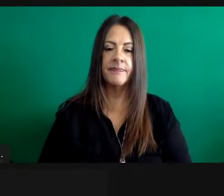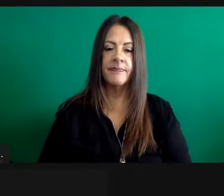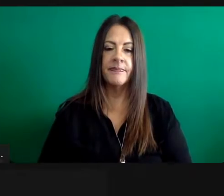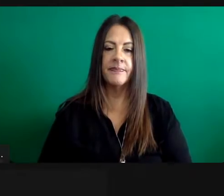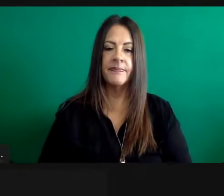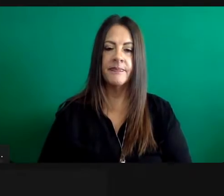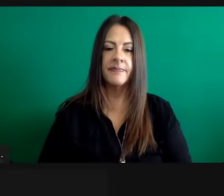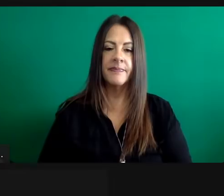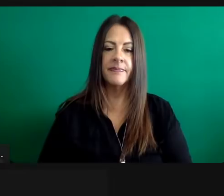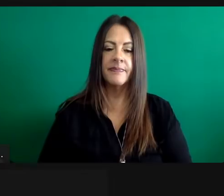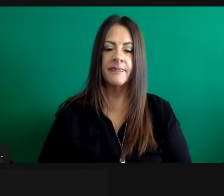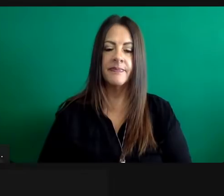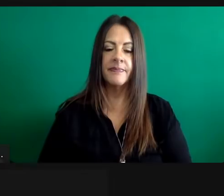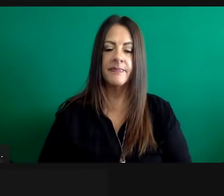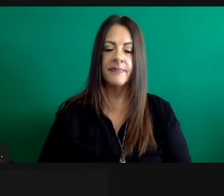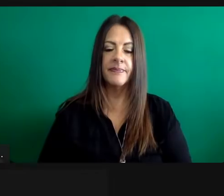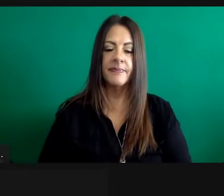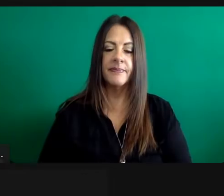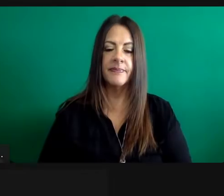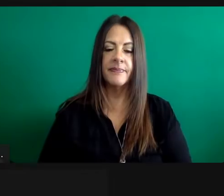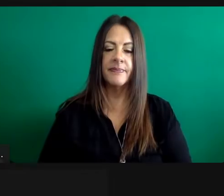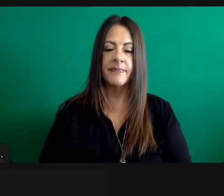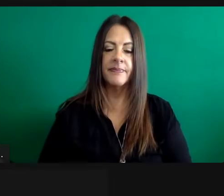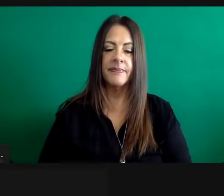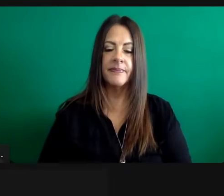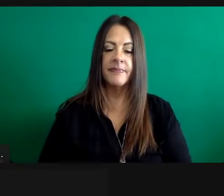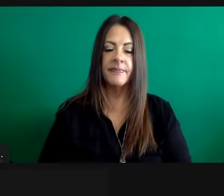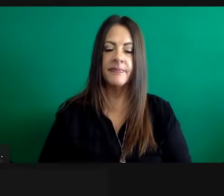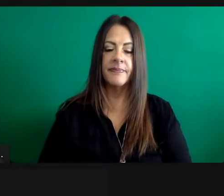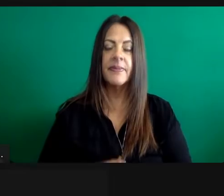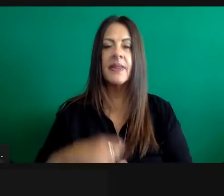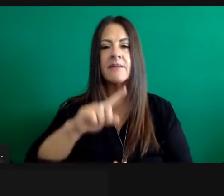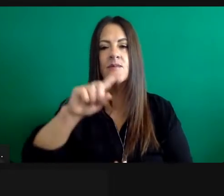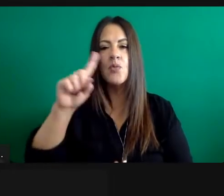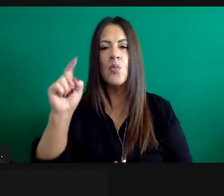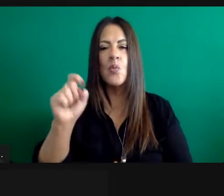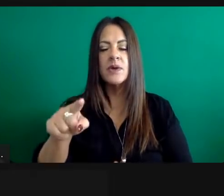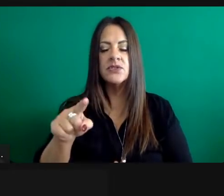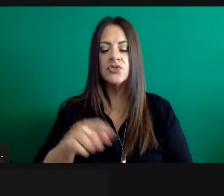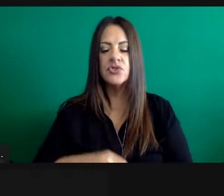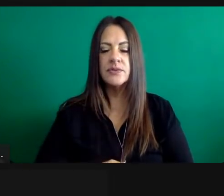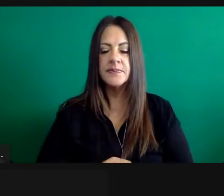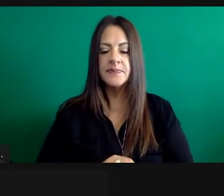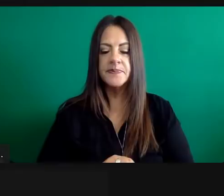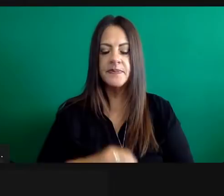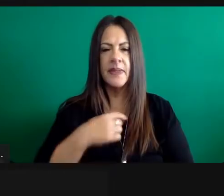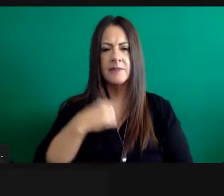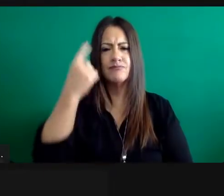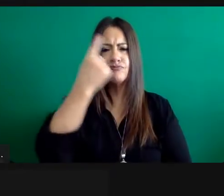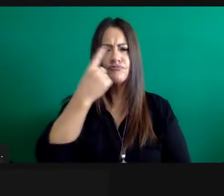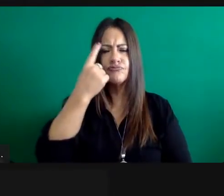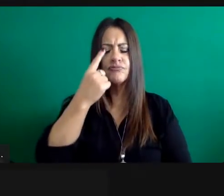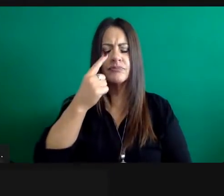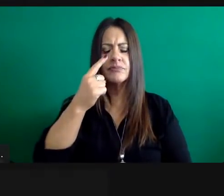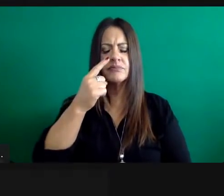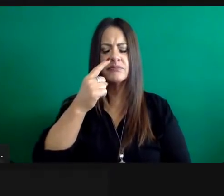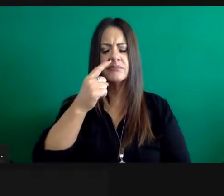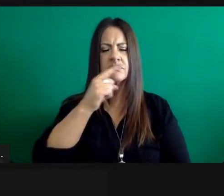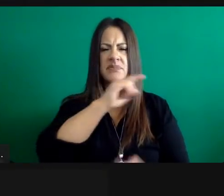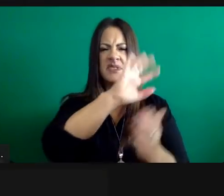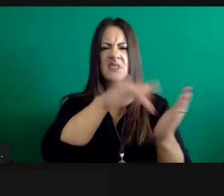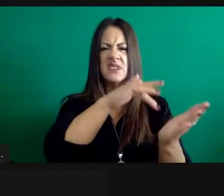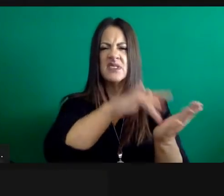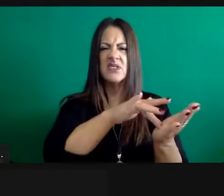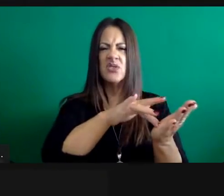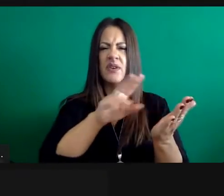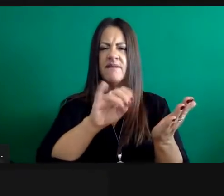Hi, this is Jocelyn with C27. I was just wondering for the Central Valley, one of our big issues right